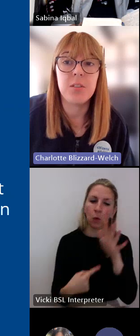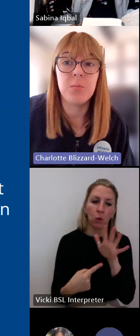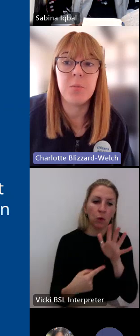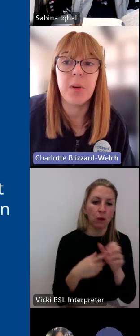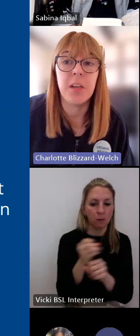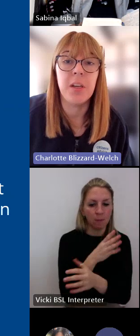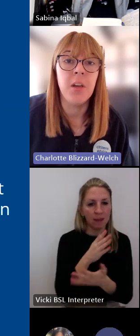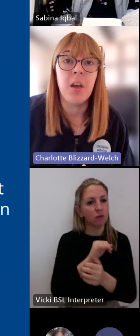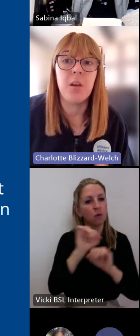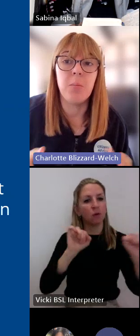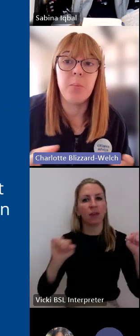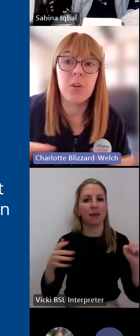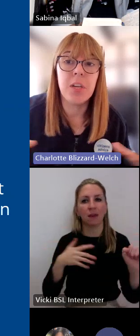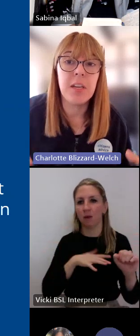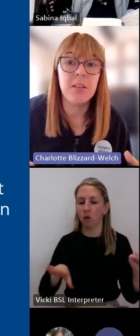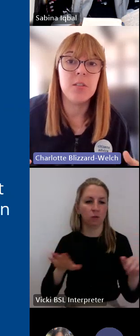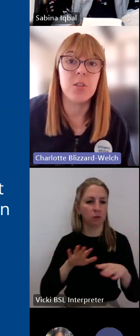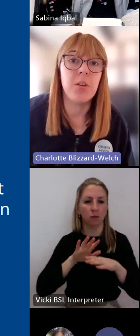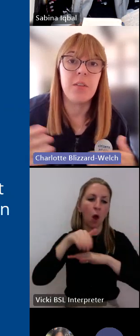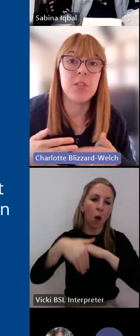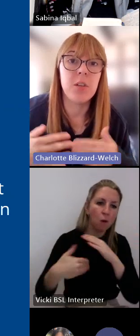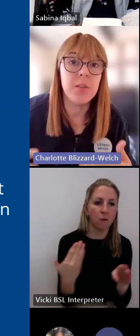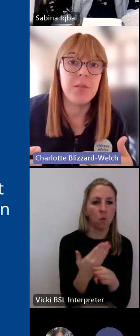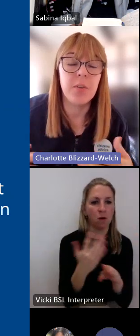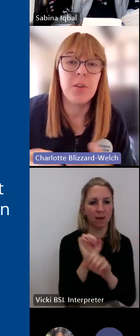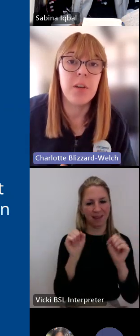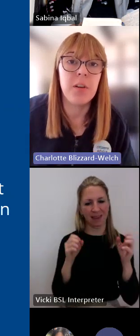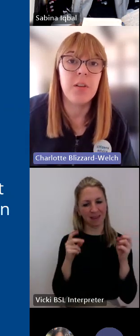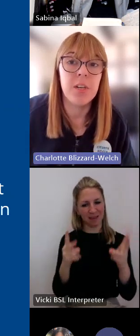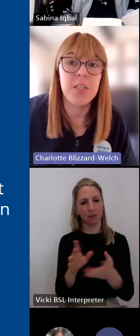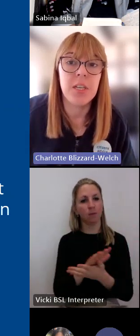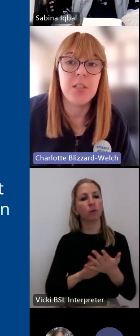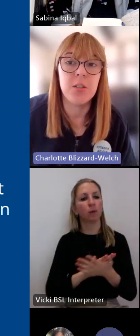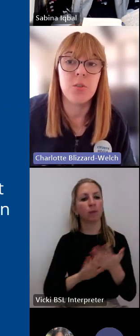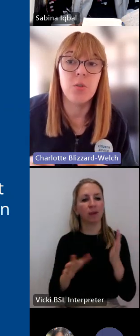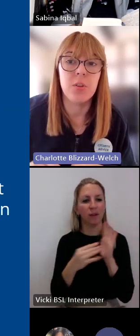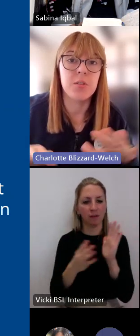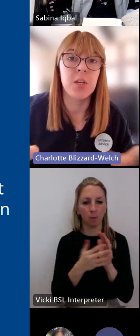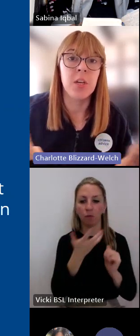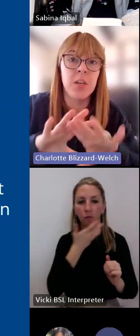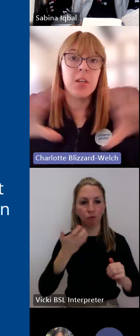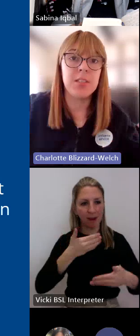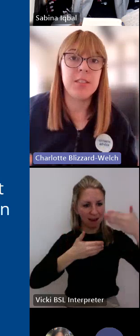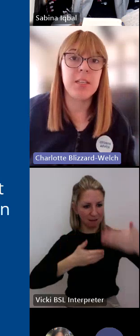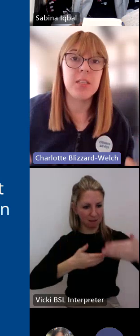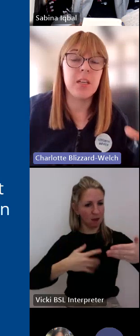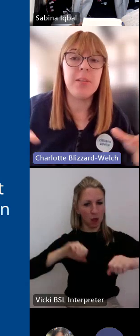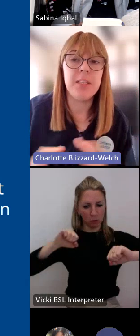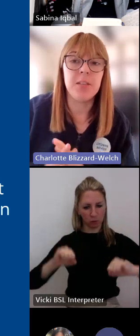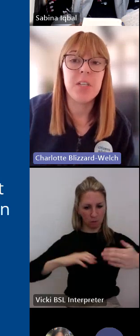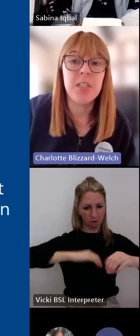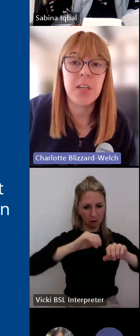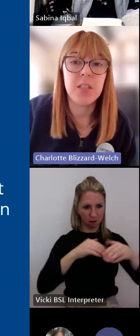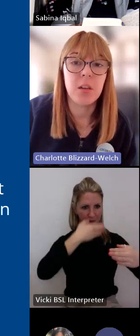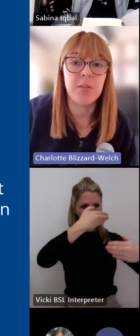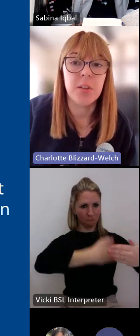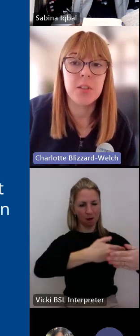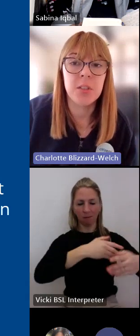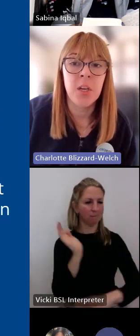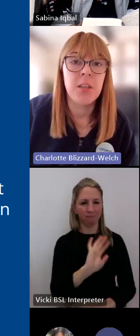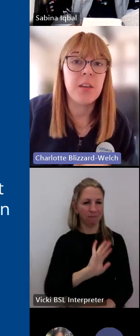their systems by blocking in, so having sofas in front of their radiators or those nice aesthetically pleasing